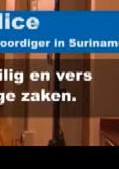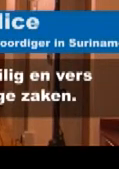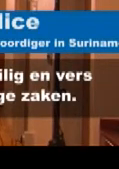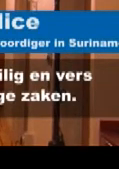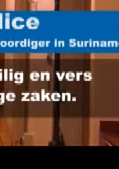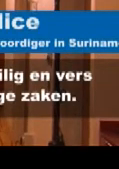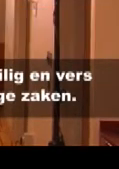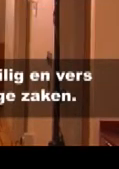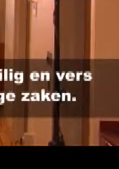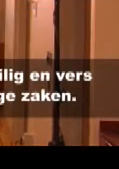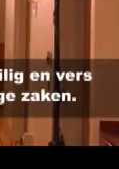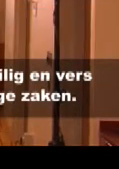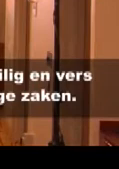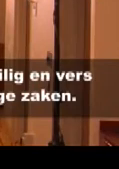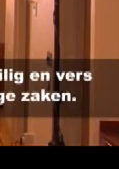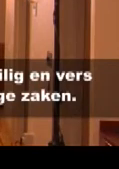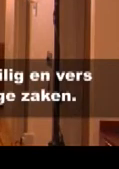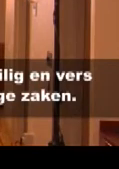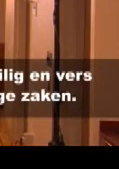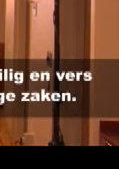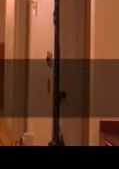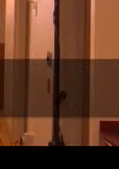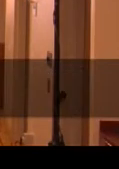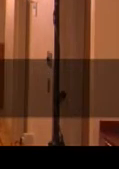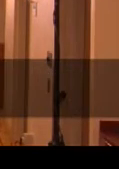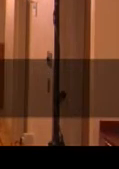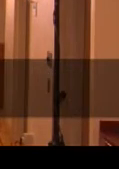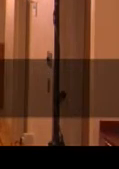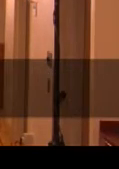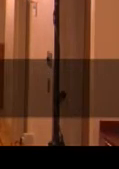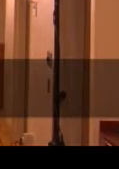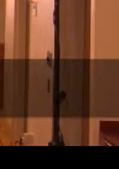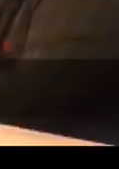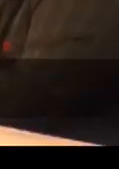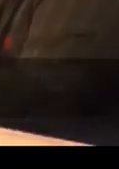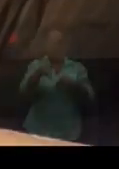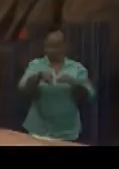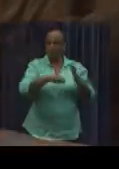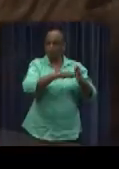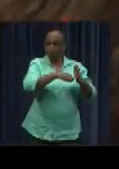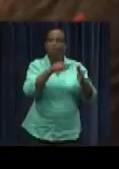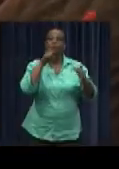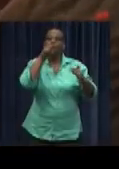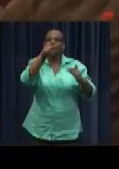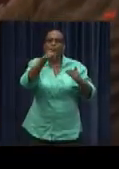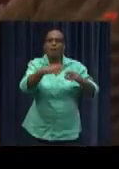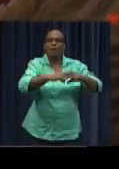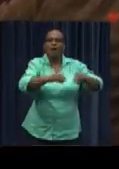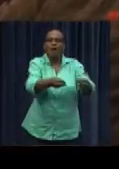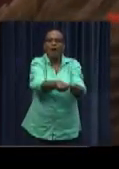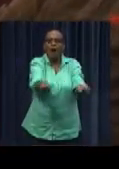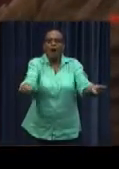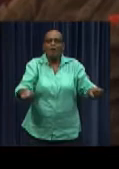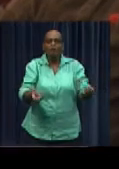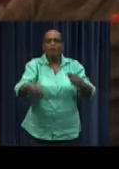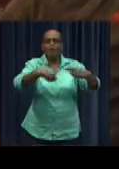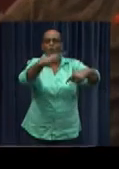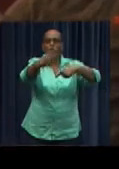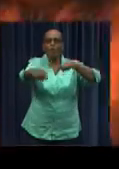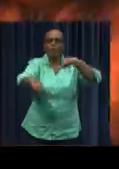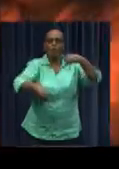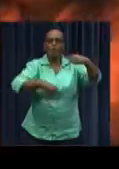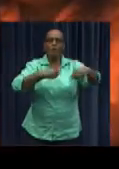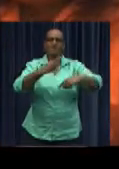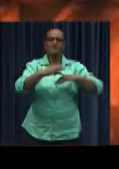of pesticides, free of residues and unnecessary elements in it, which is the goal of every government. The purpose of this project was